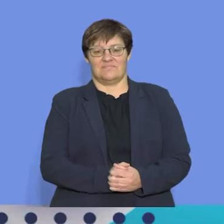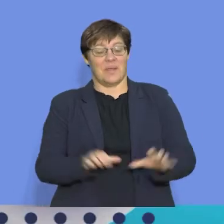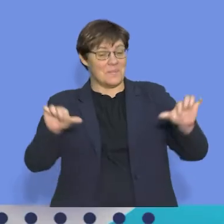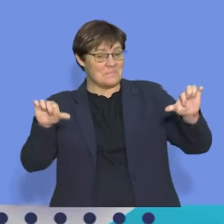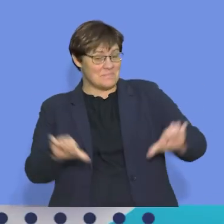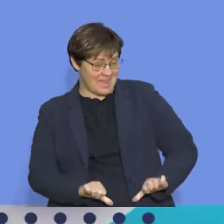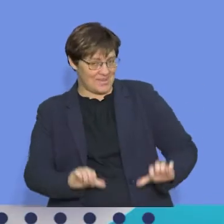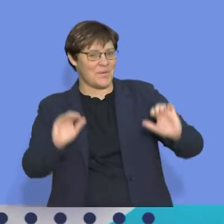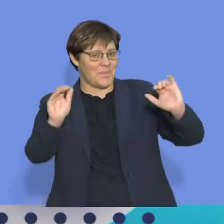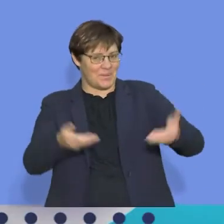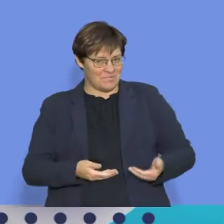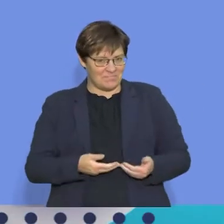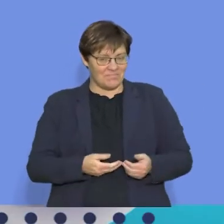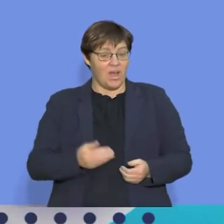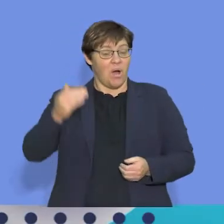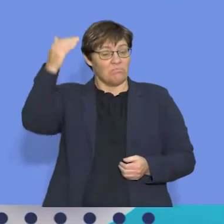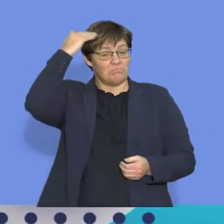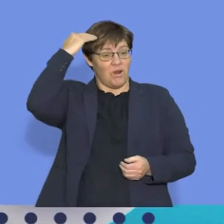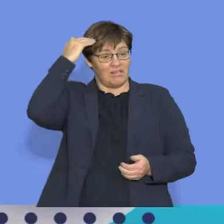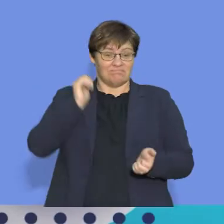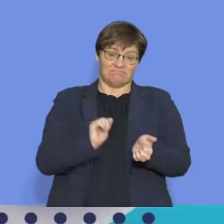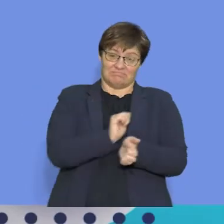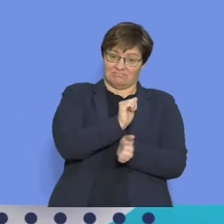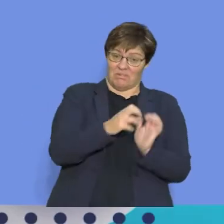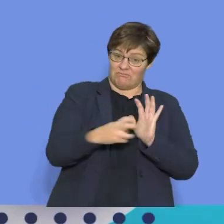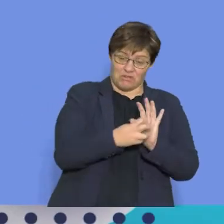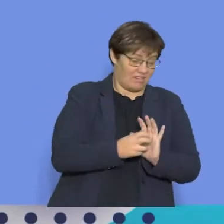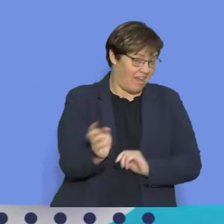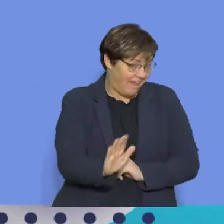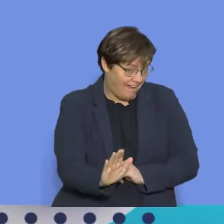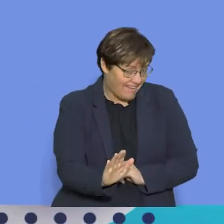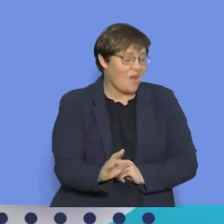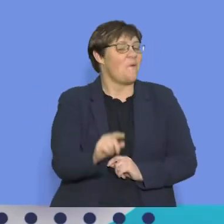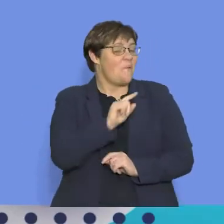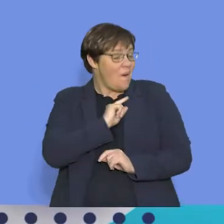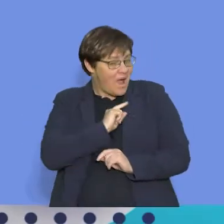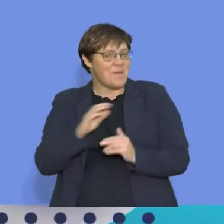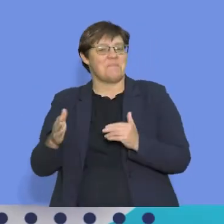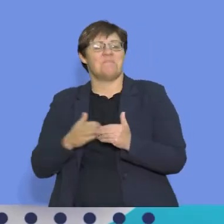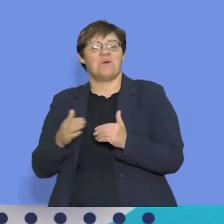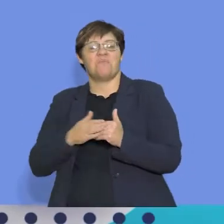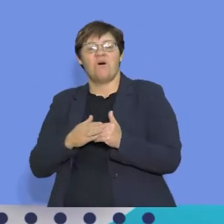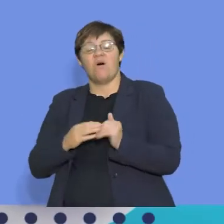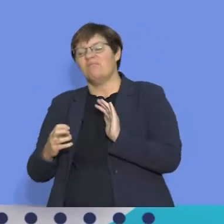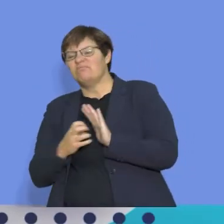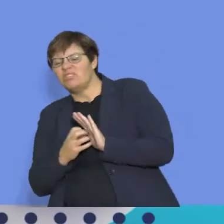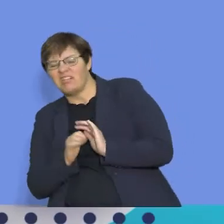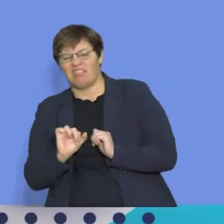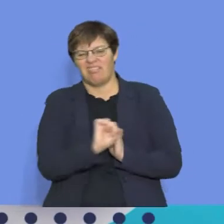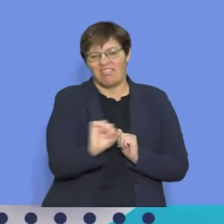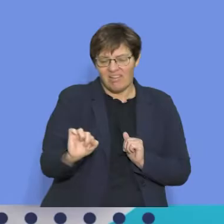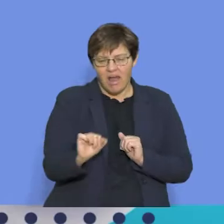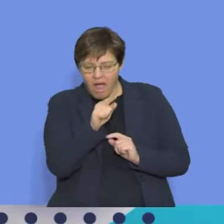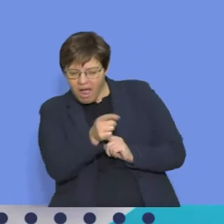Welcome back. I hope your brains haven't been fossilized, because we're going to spend a bit more time looking at fossils and what they tell